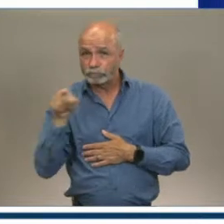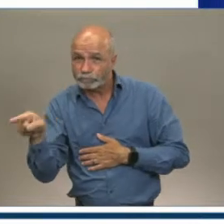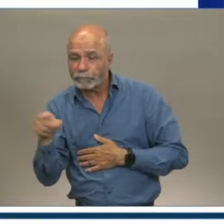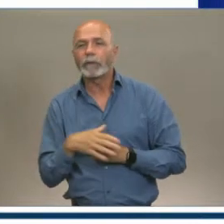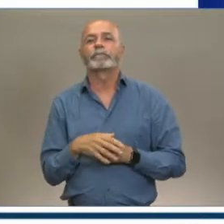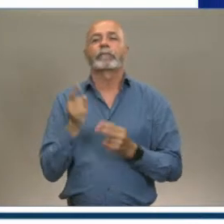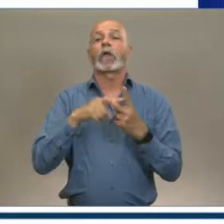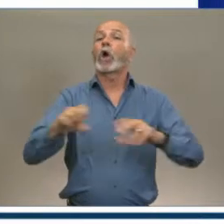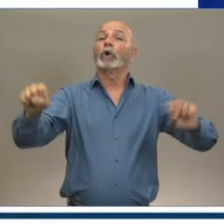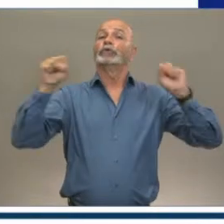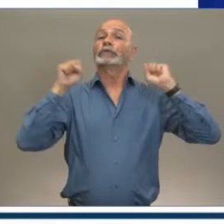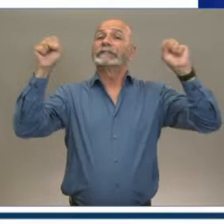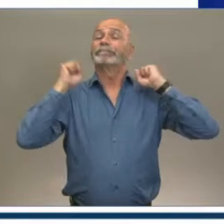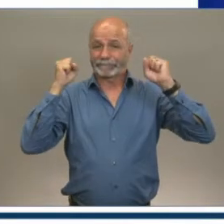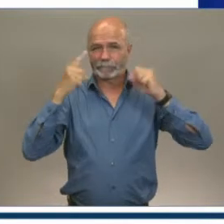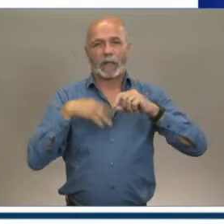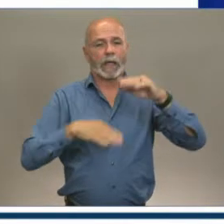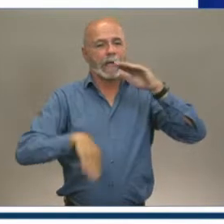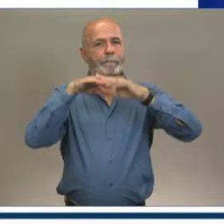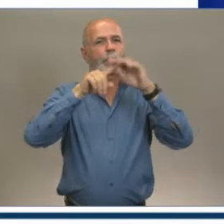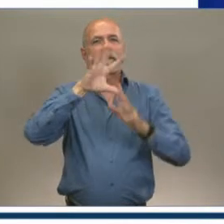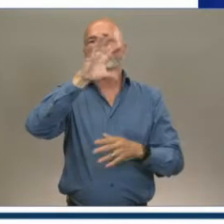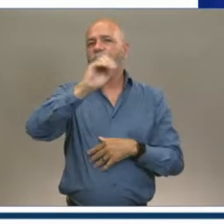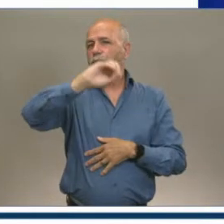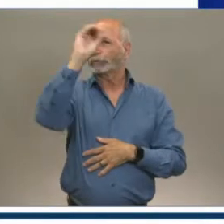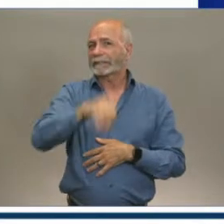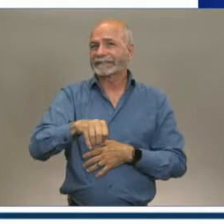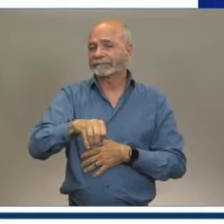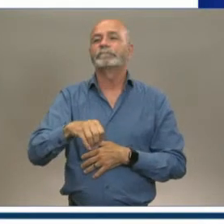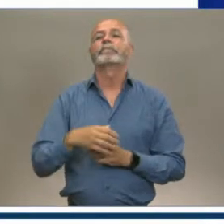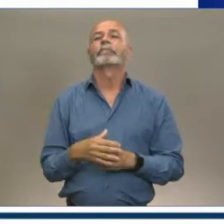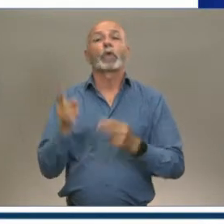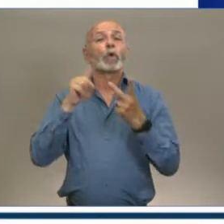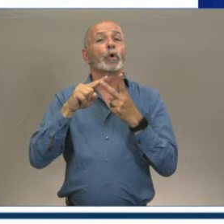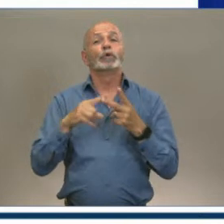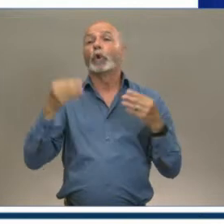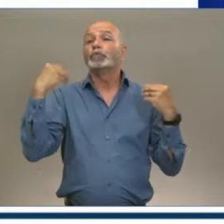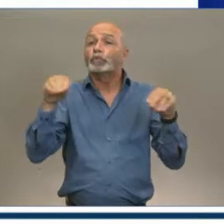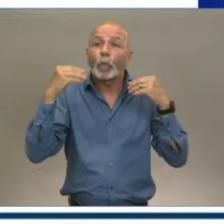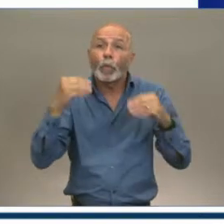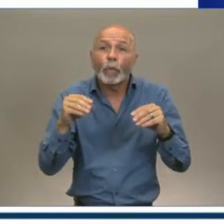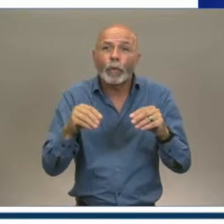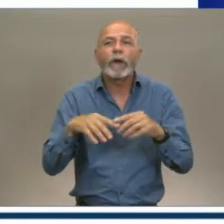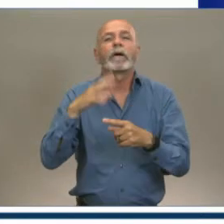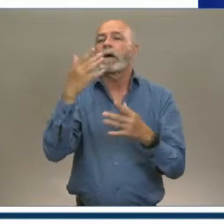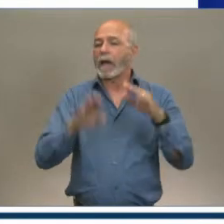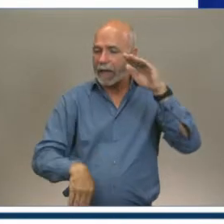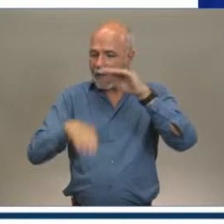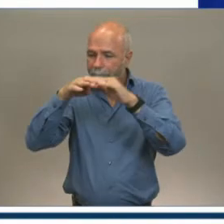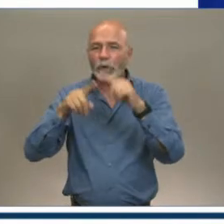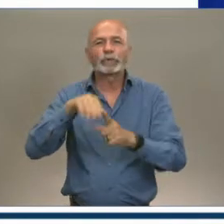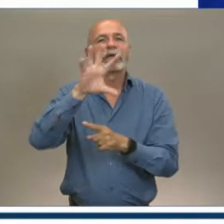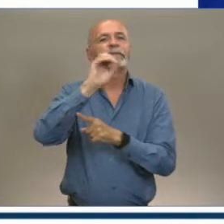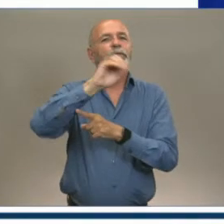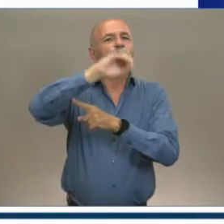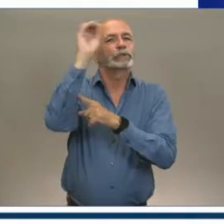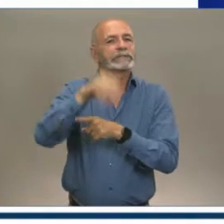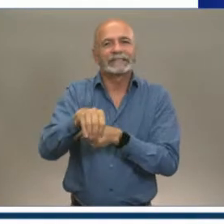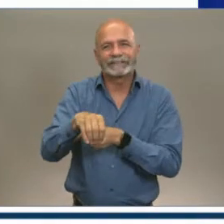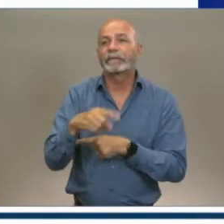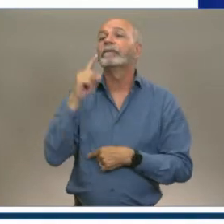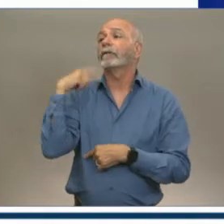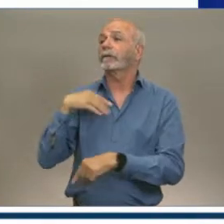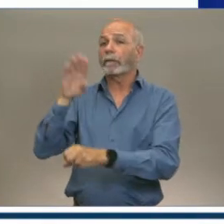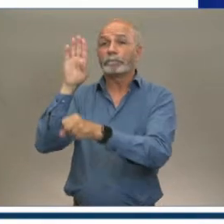to go more and more to the retail operators that are now increasing capacity to 50%. Recognized businesses and